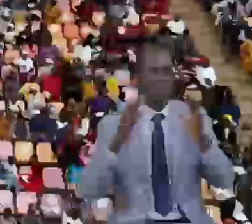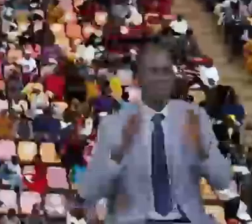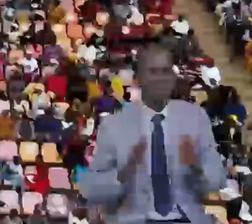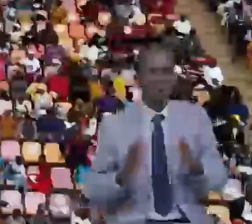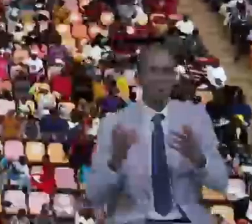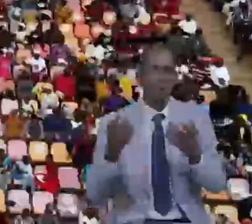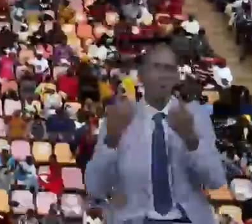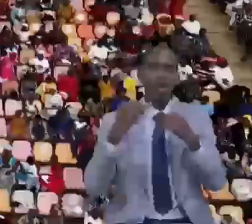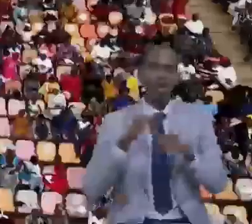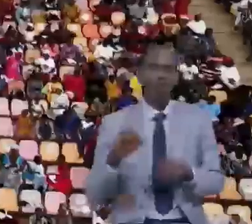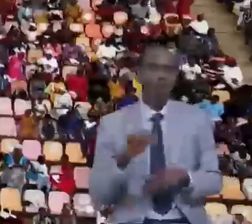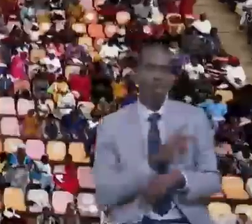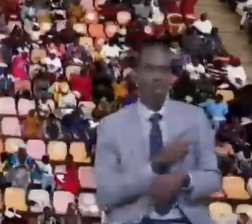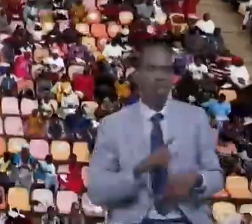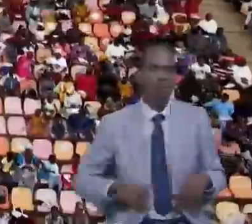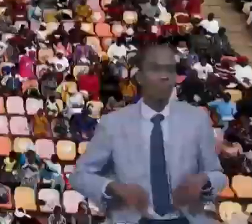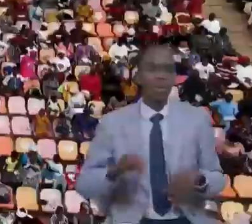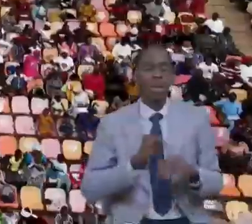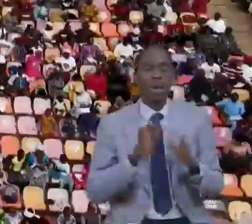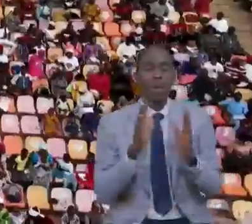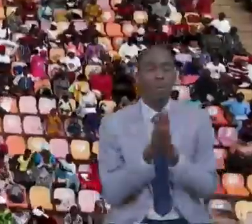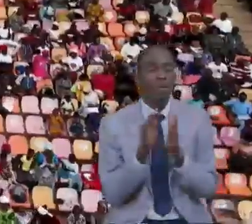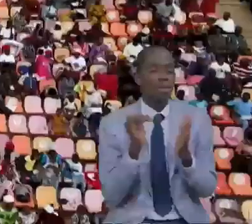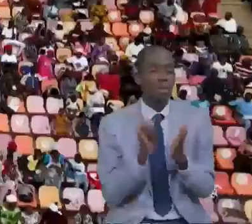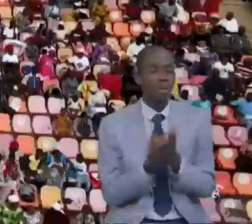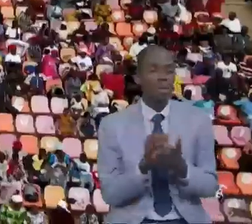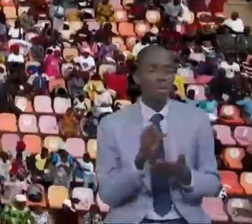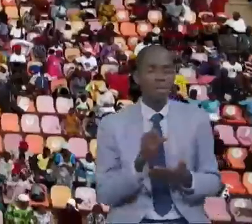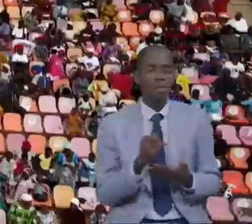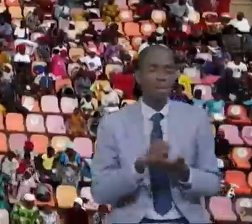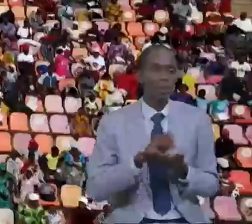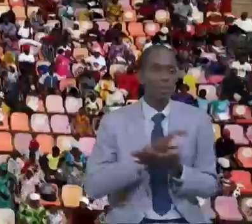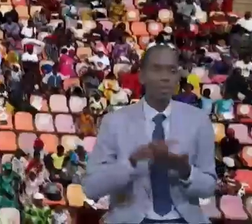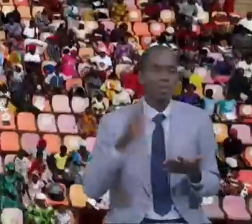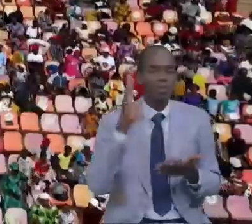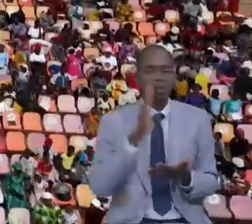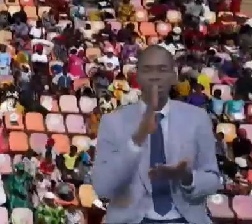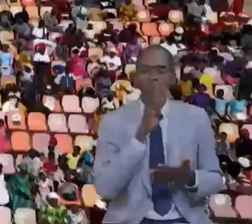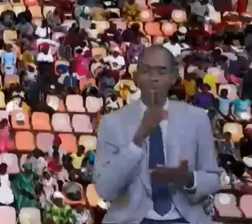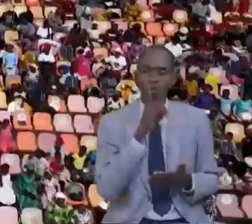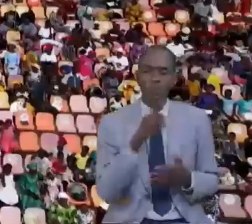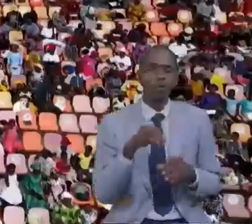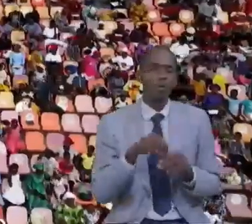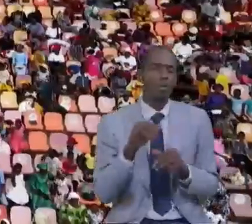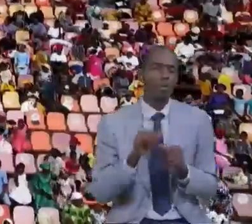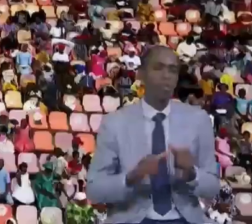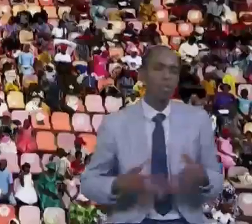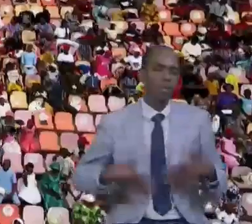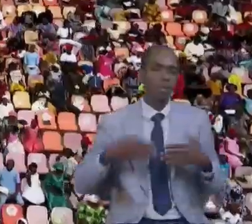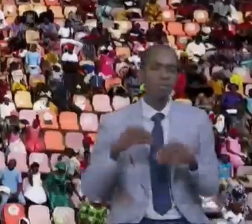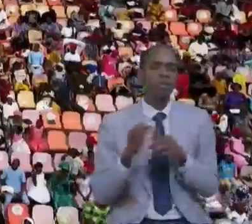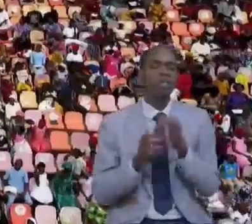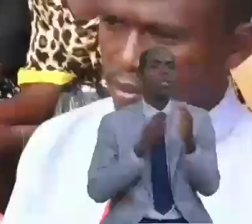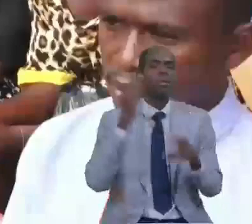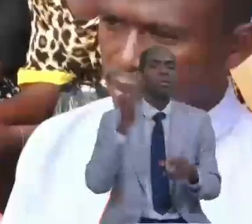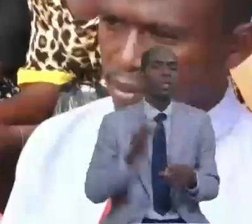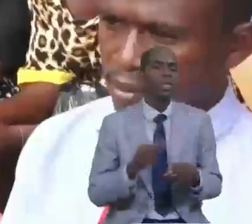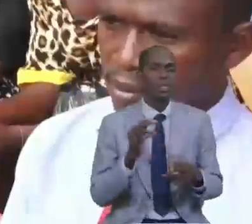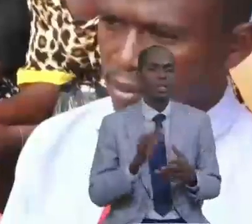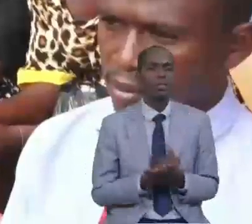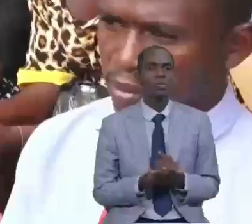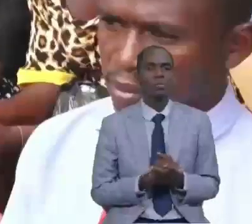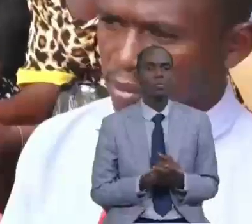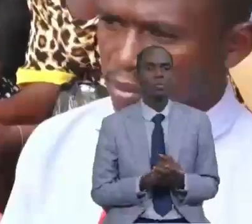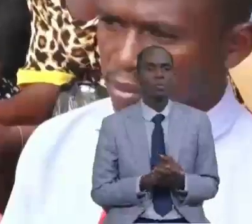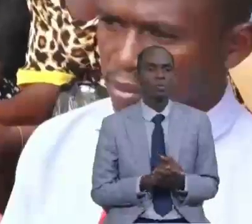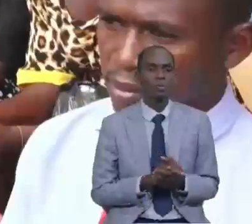in Jesus' name. And then, as we talk about